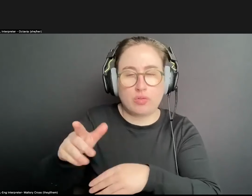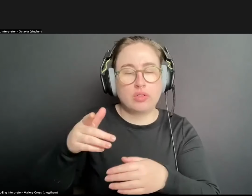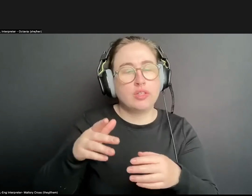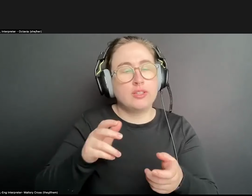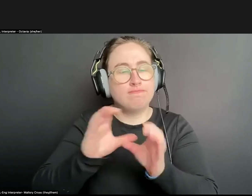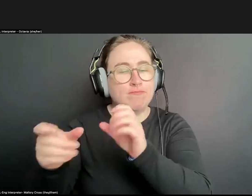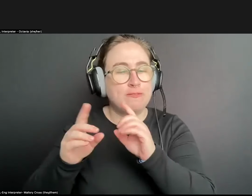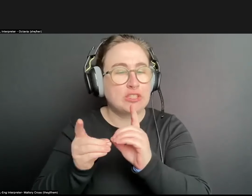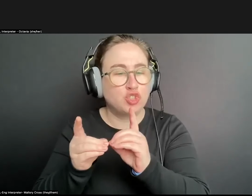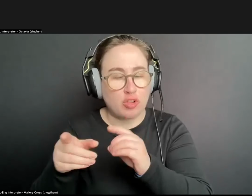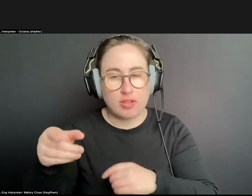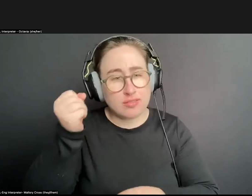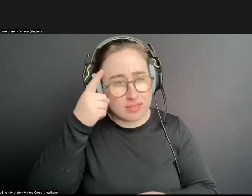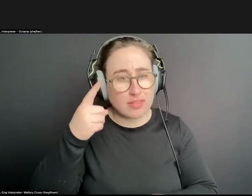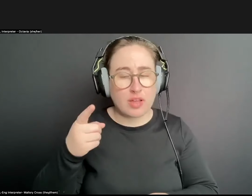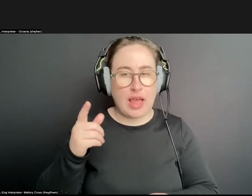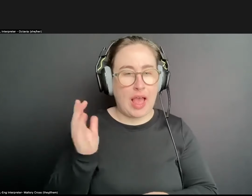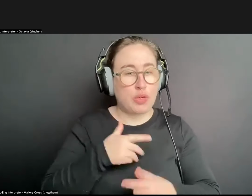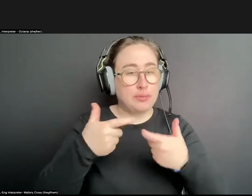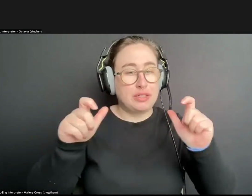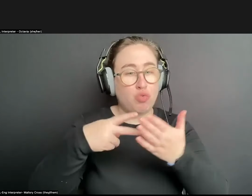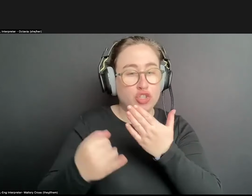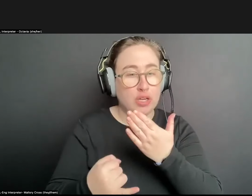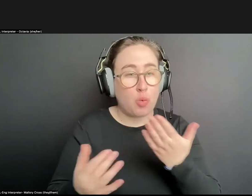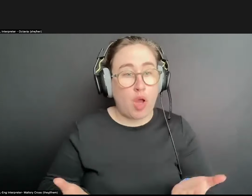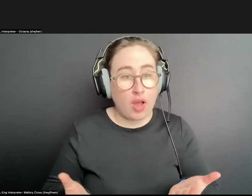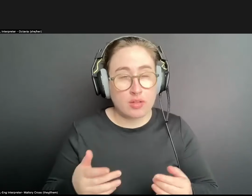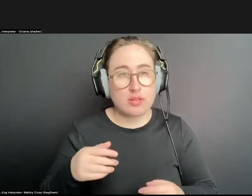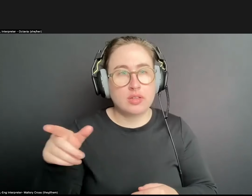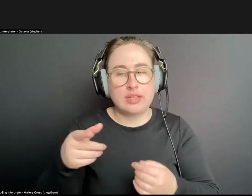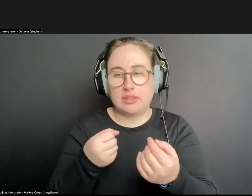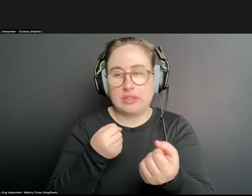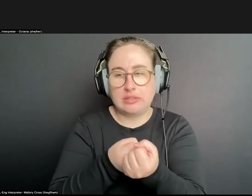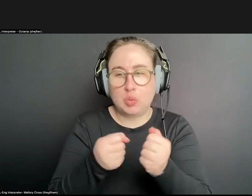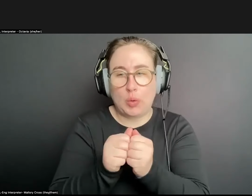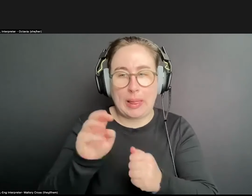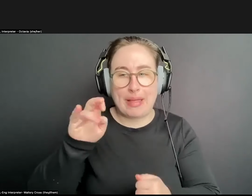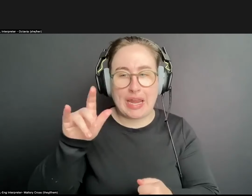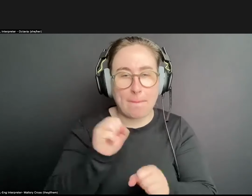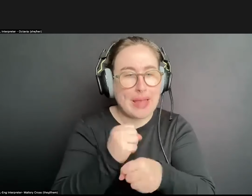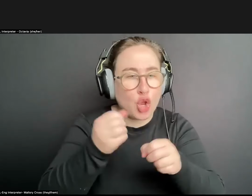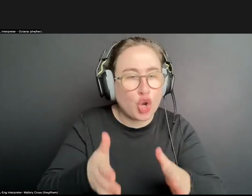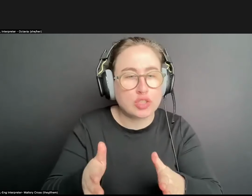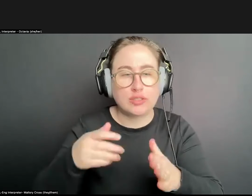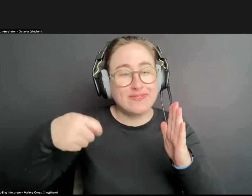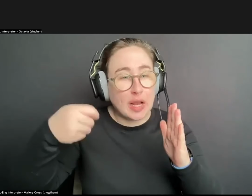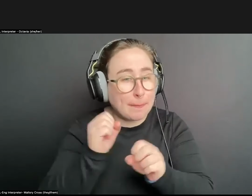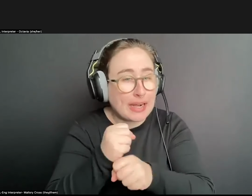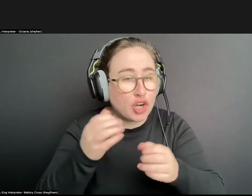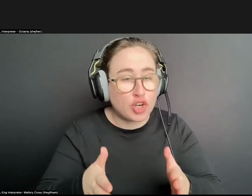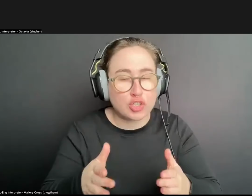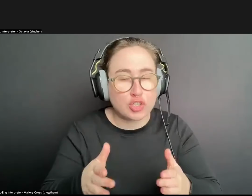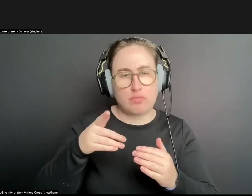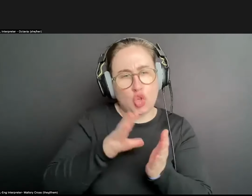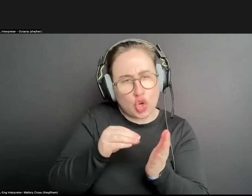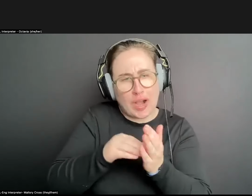of our big projects has been to assist media makers, filmmakers to learn steps